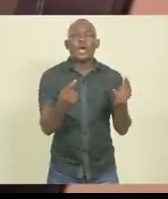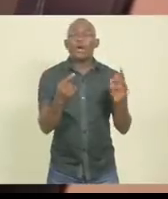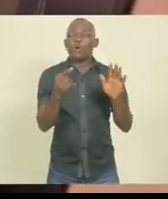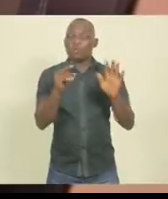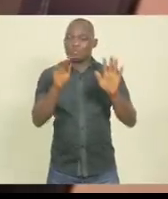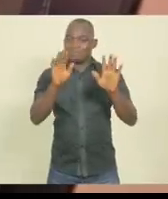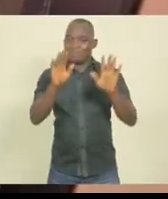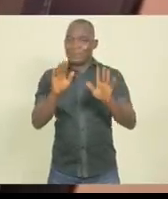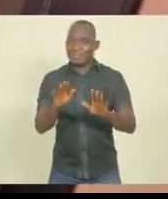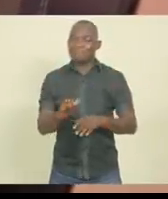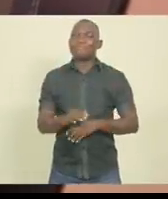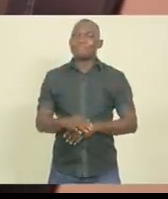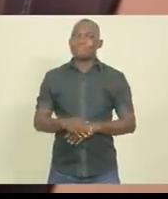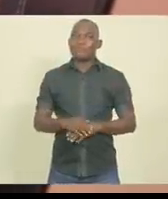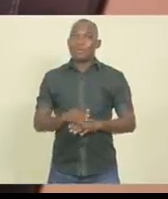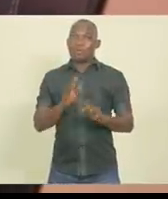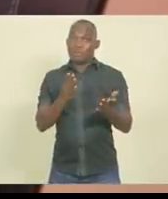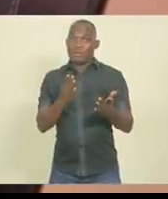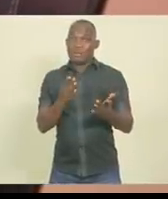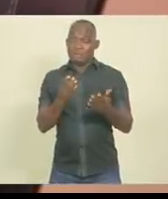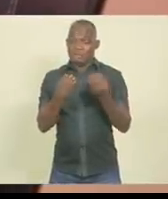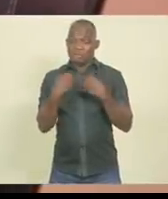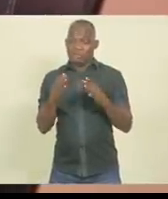Right now, I want to eat.